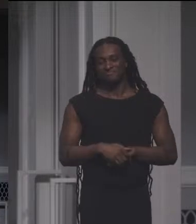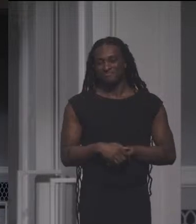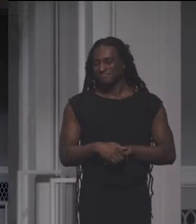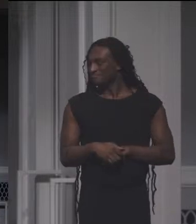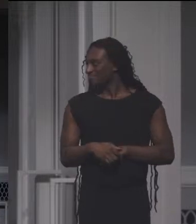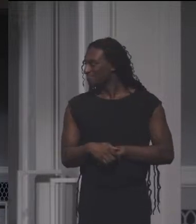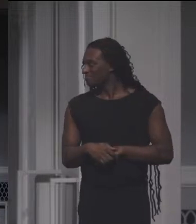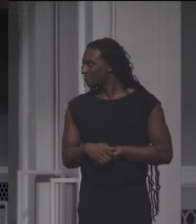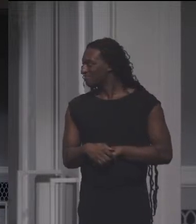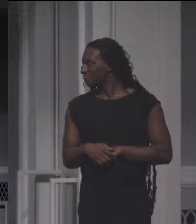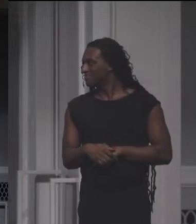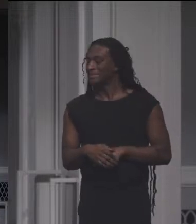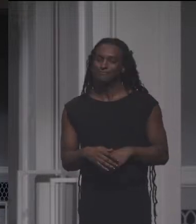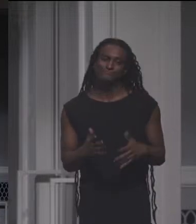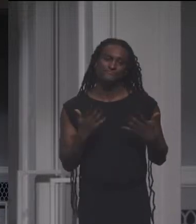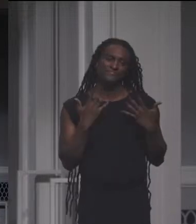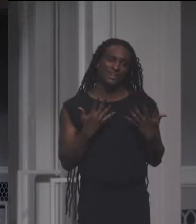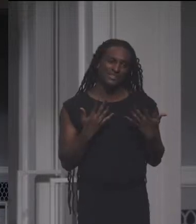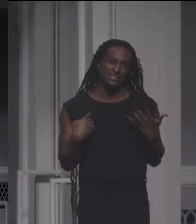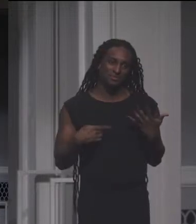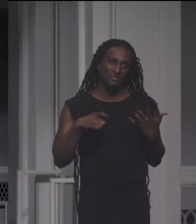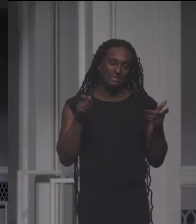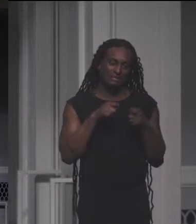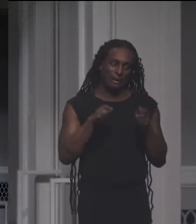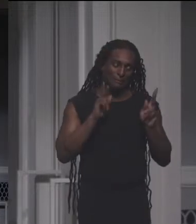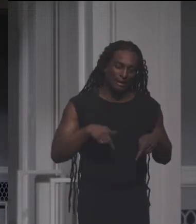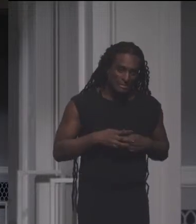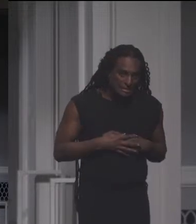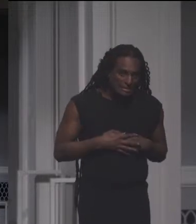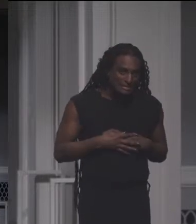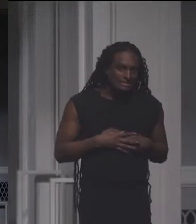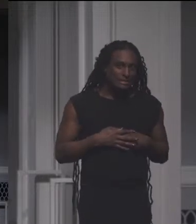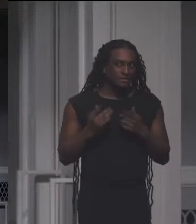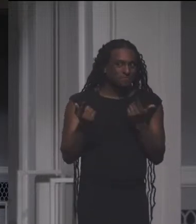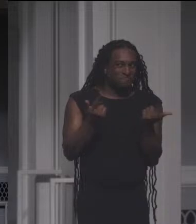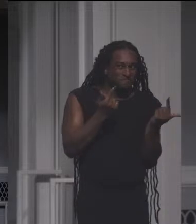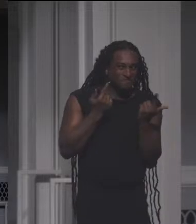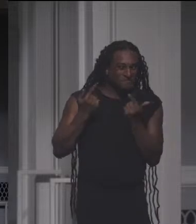So unfortunately, we need to wrap it up.